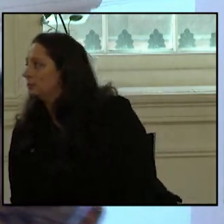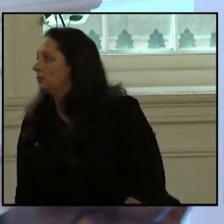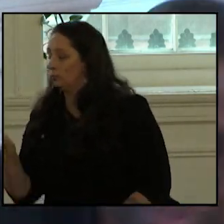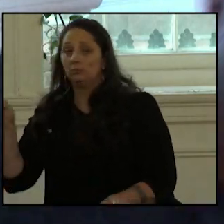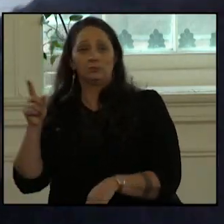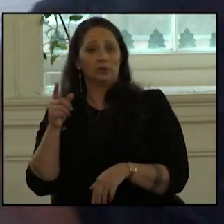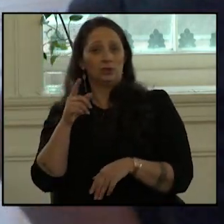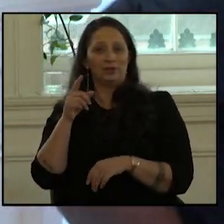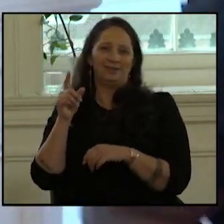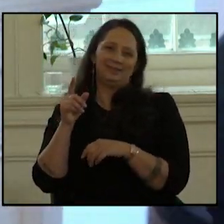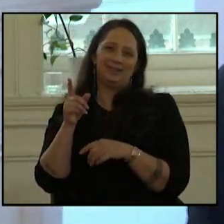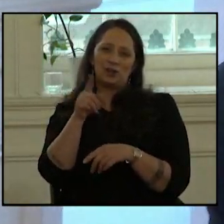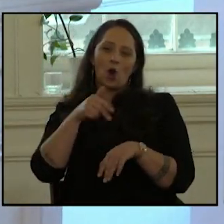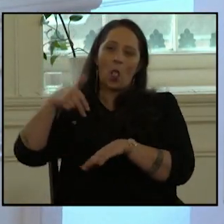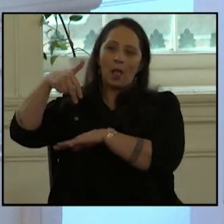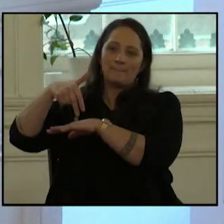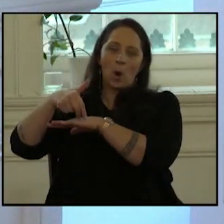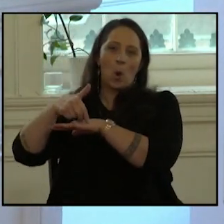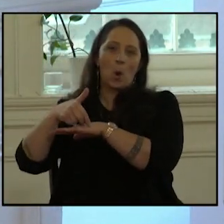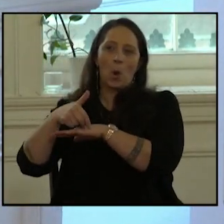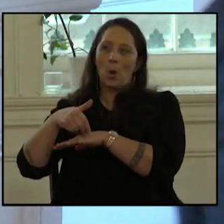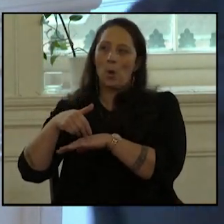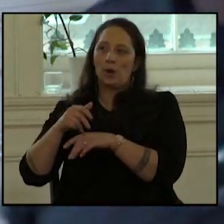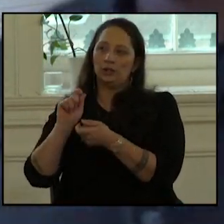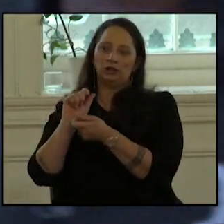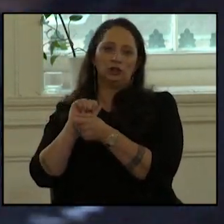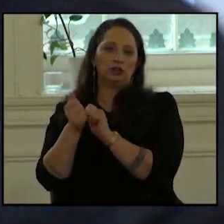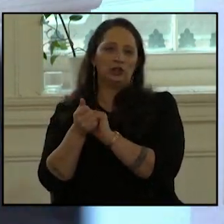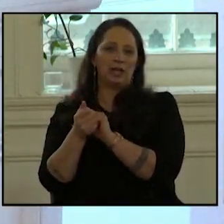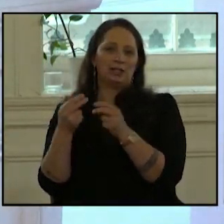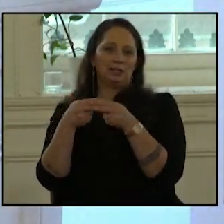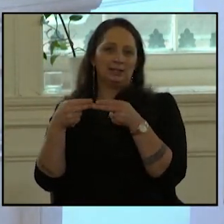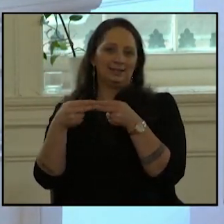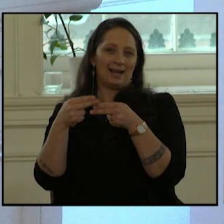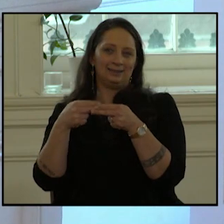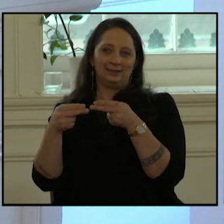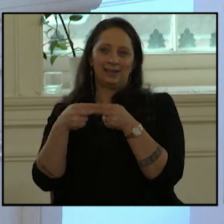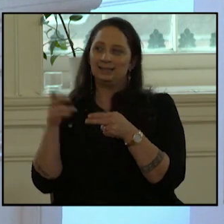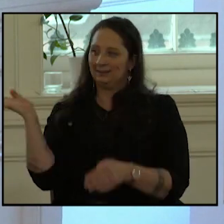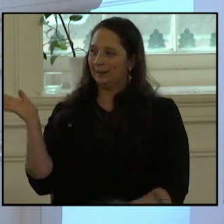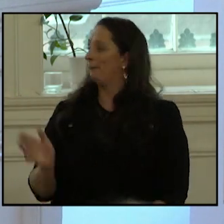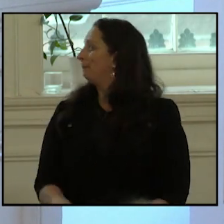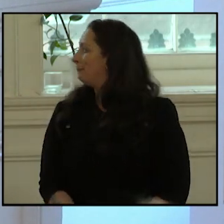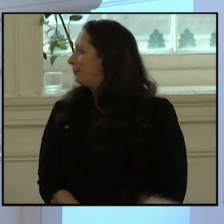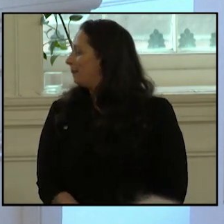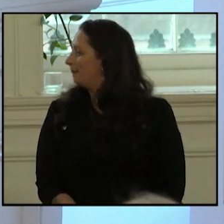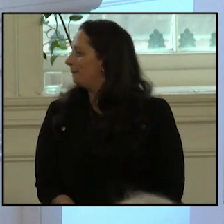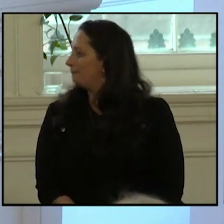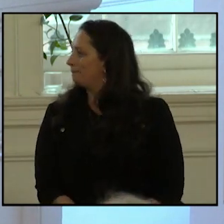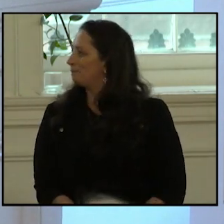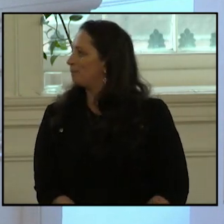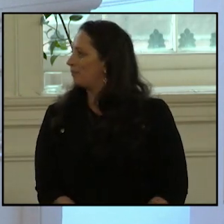I can go to the podium and do it. You know. Give me the evil eye if I go too long, Tim. No, you're fine. You know.